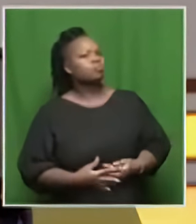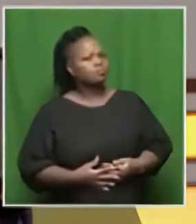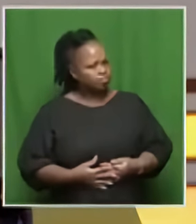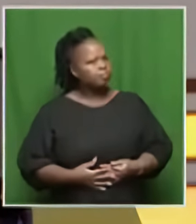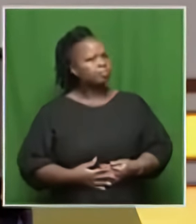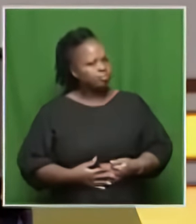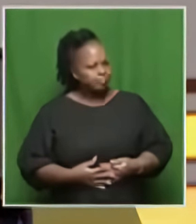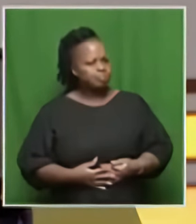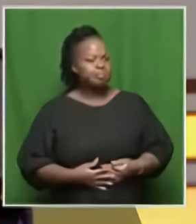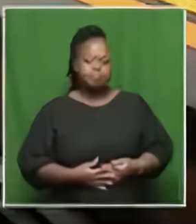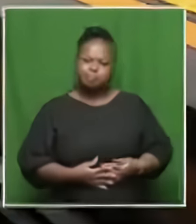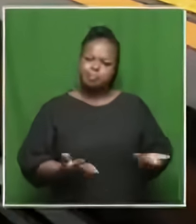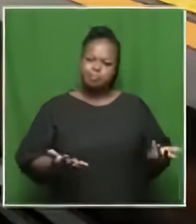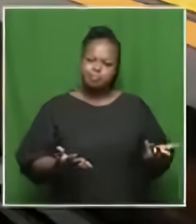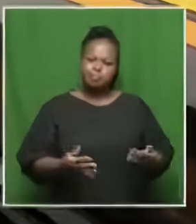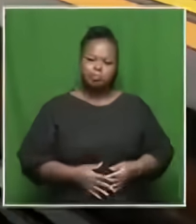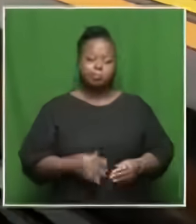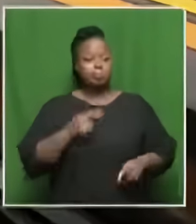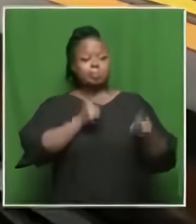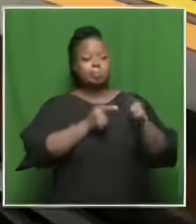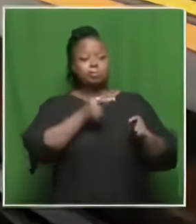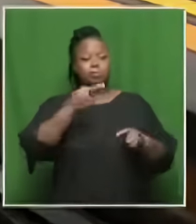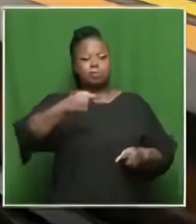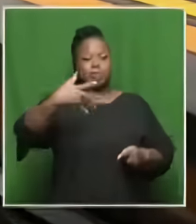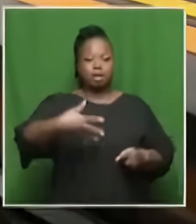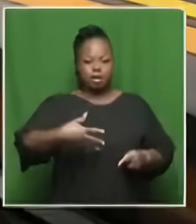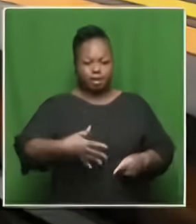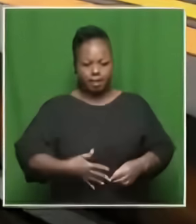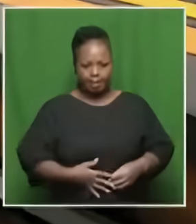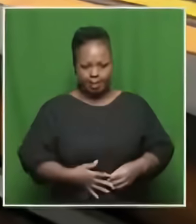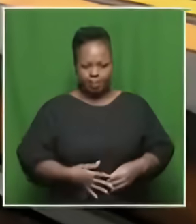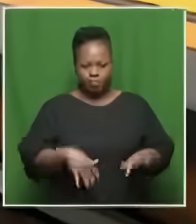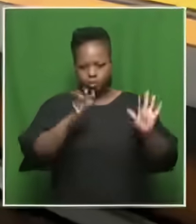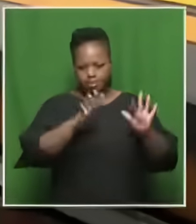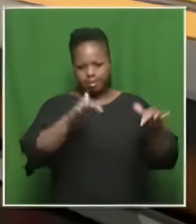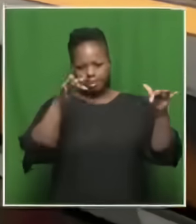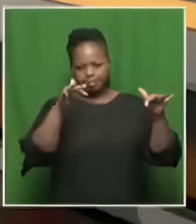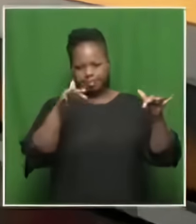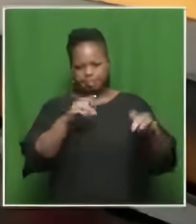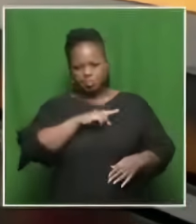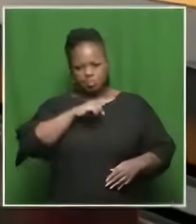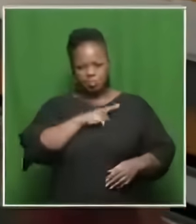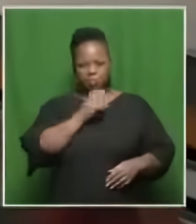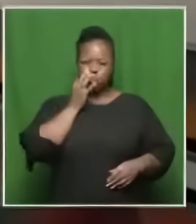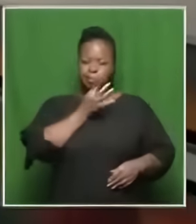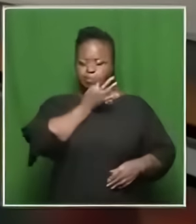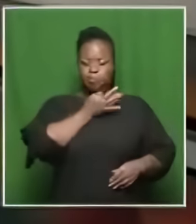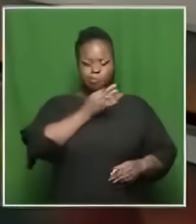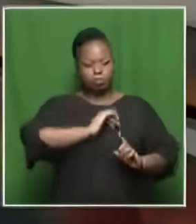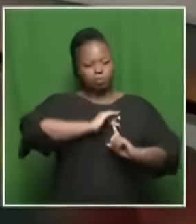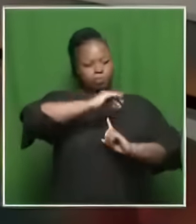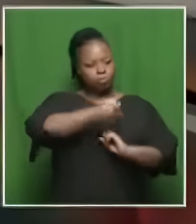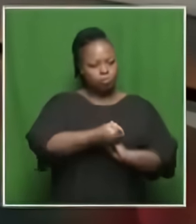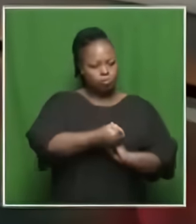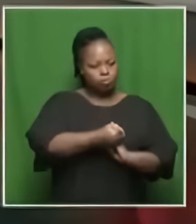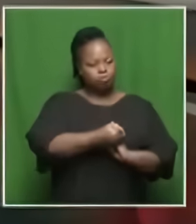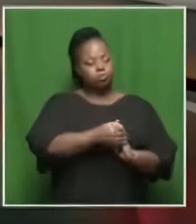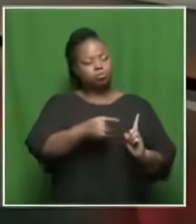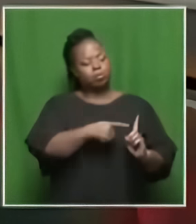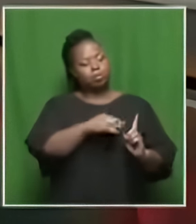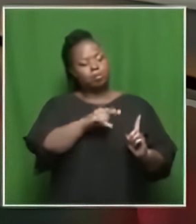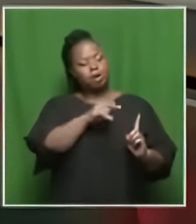good a place as any. So you're accusing the Speaker of Parliament of basically shielding